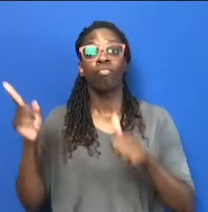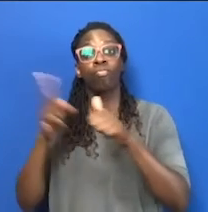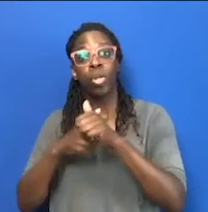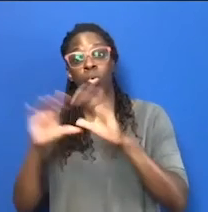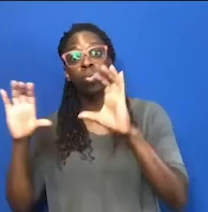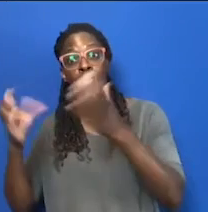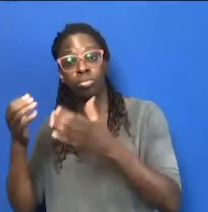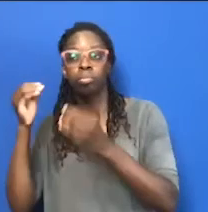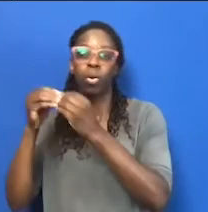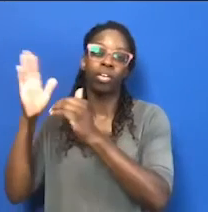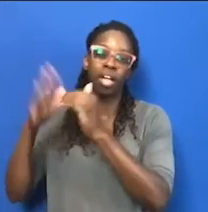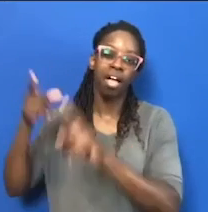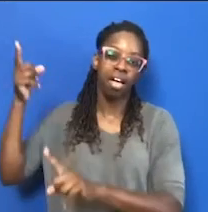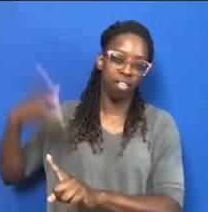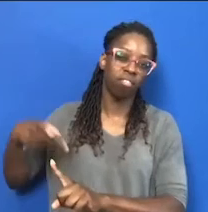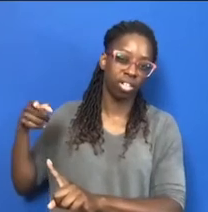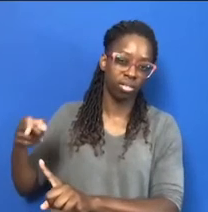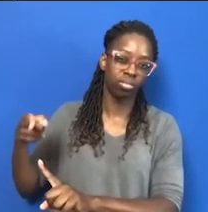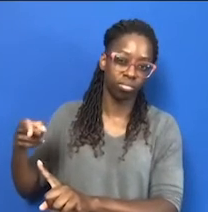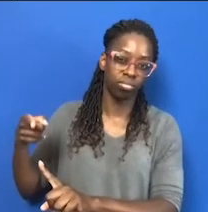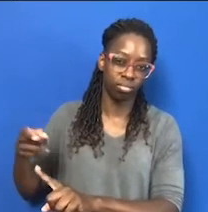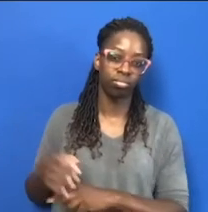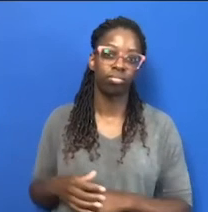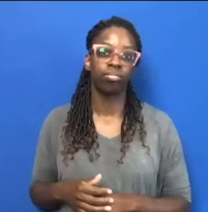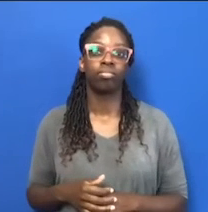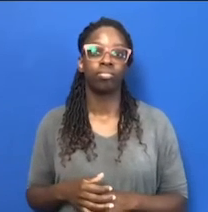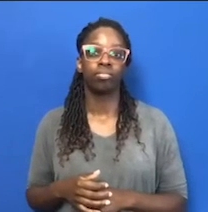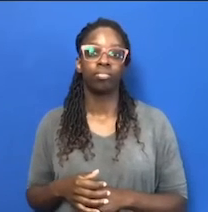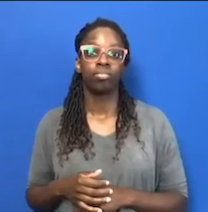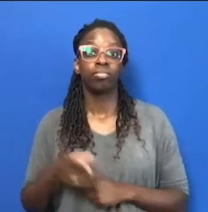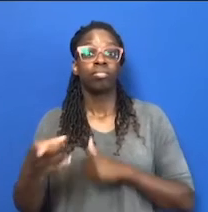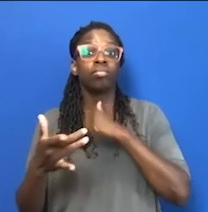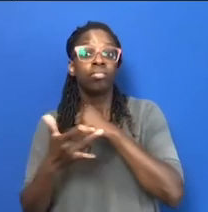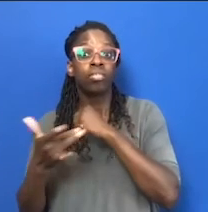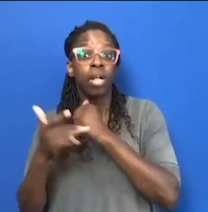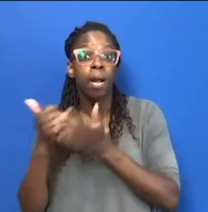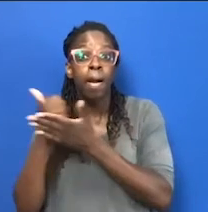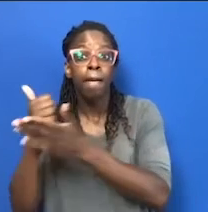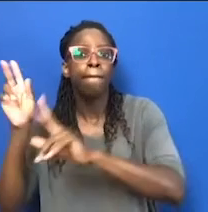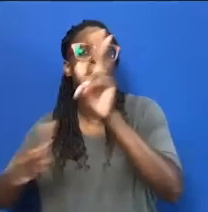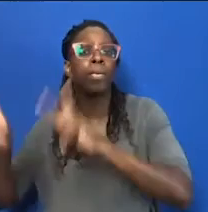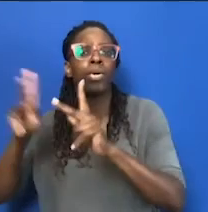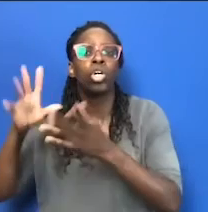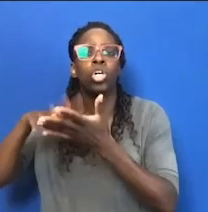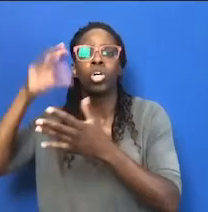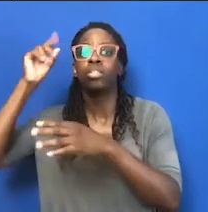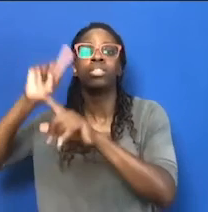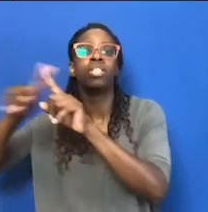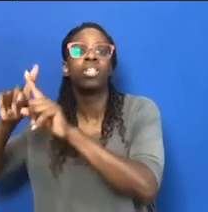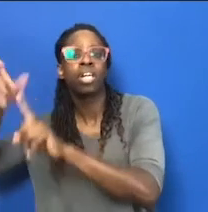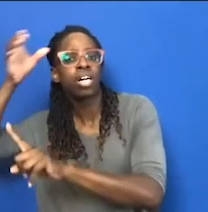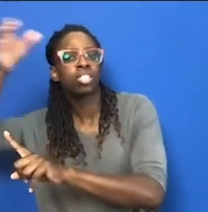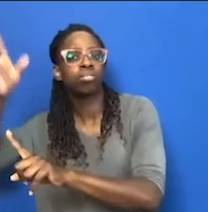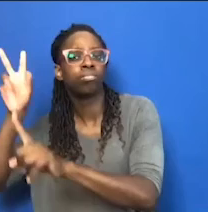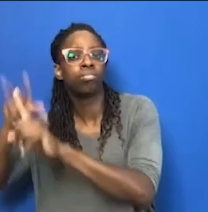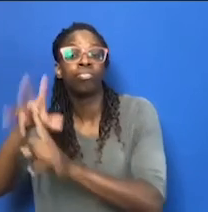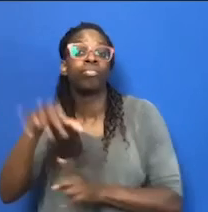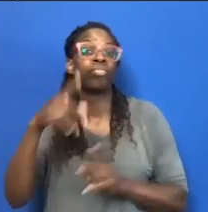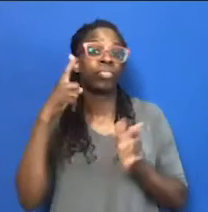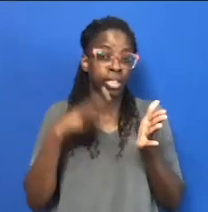used technology as a tool for learning some other content. So an example of this would be to use